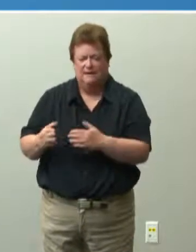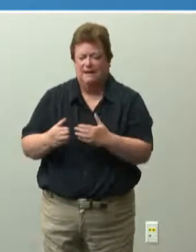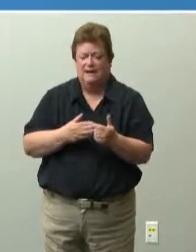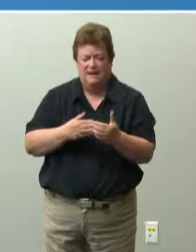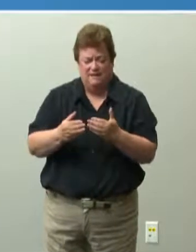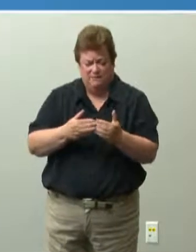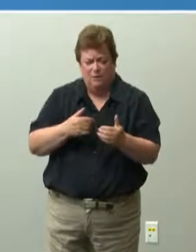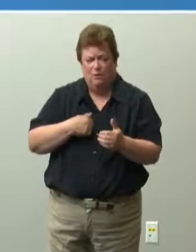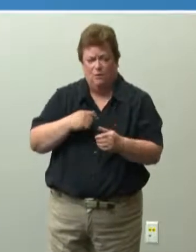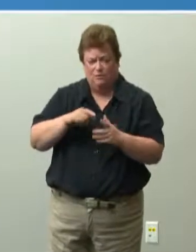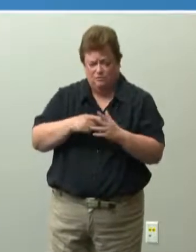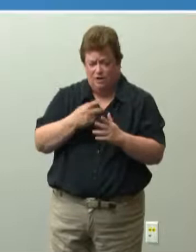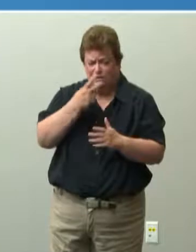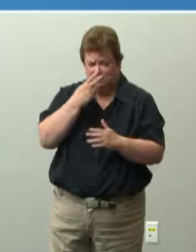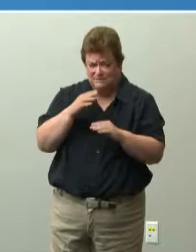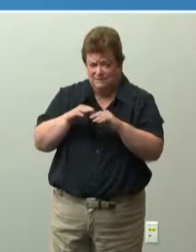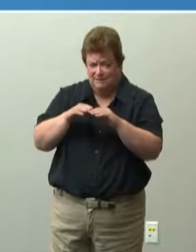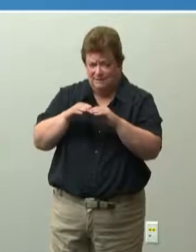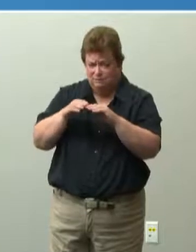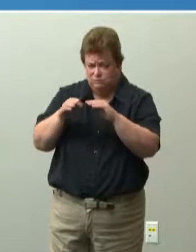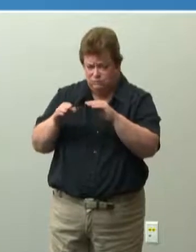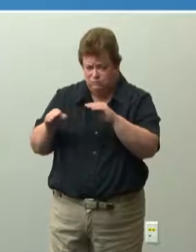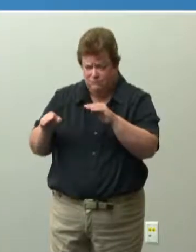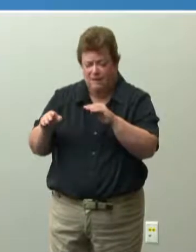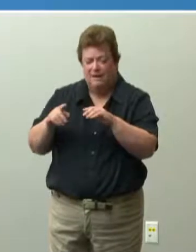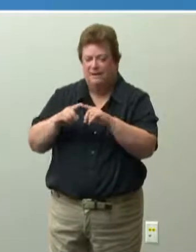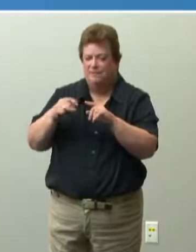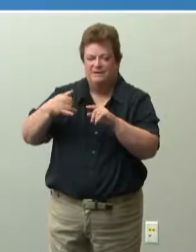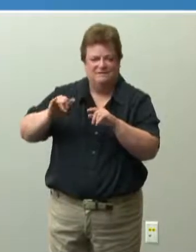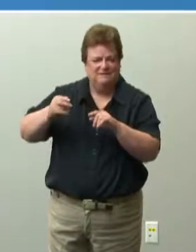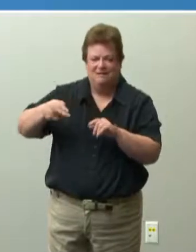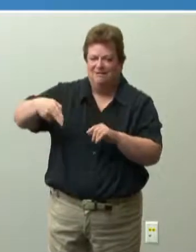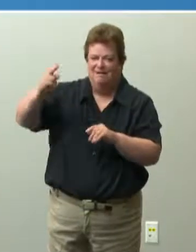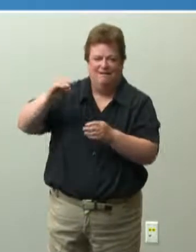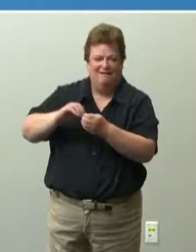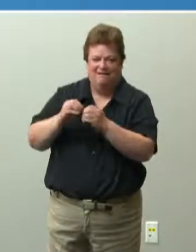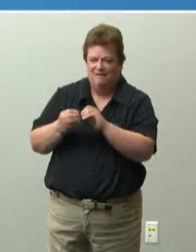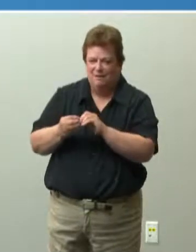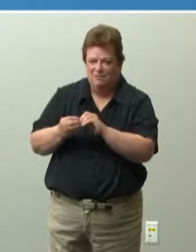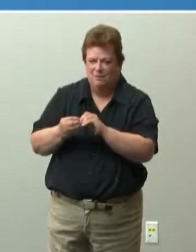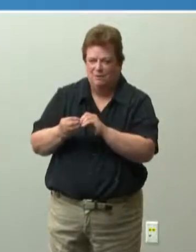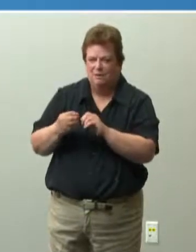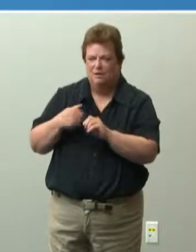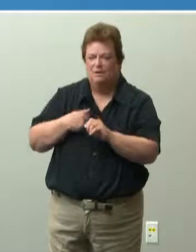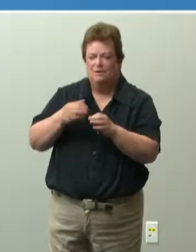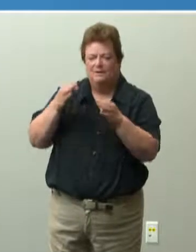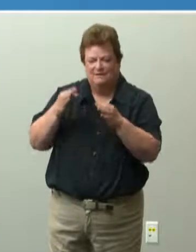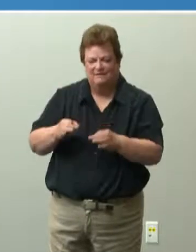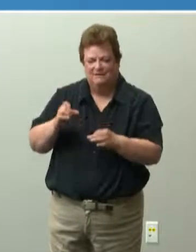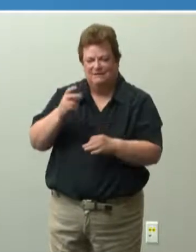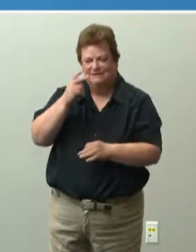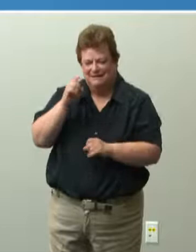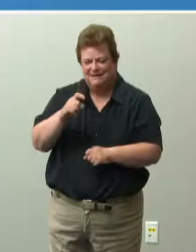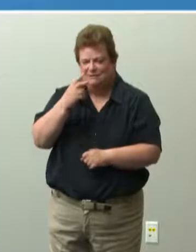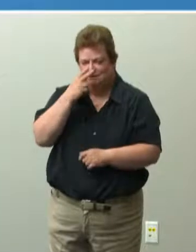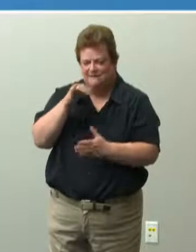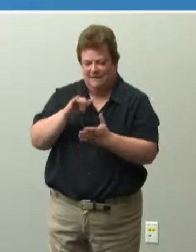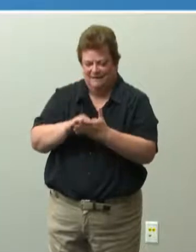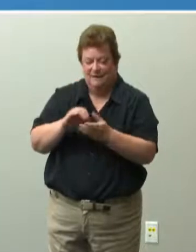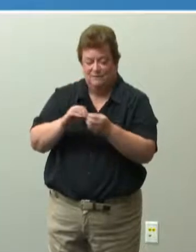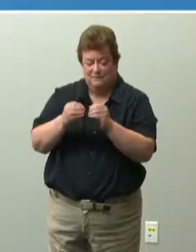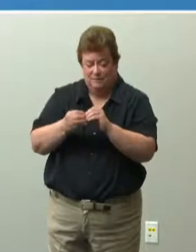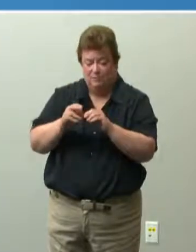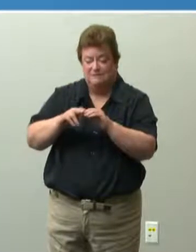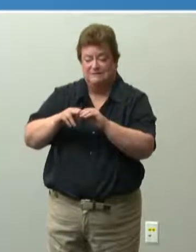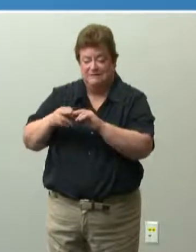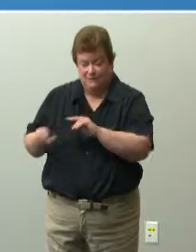to see an increase, we're still at a really high number, and so we definitely need to see that decrease. And we're